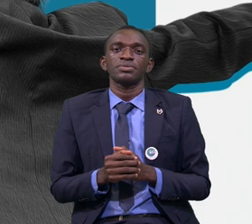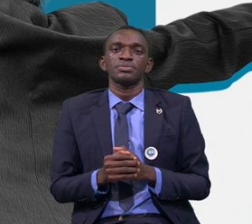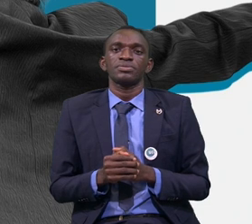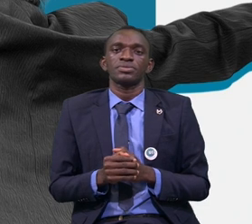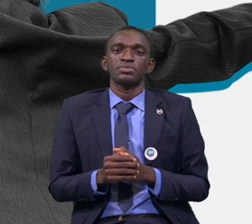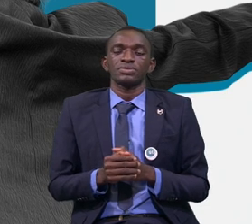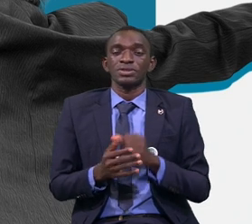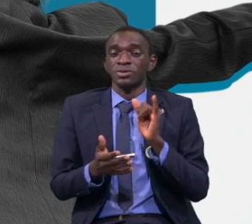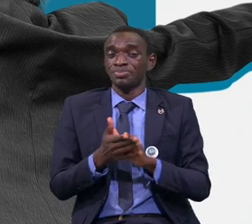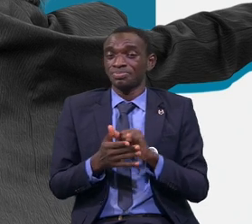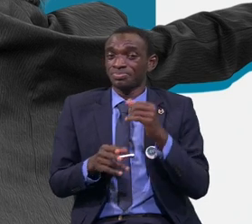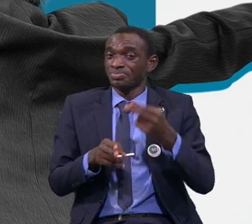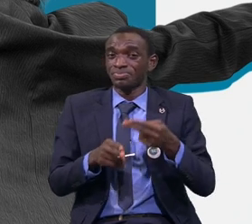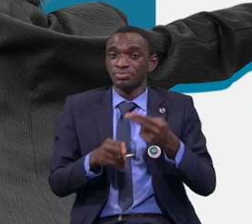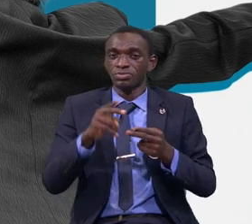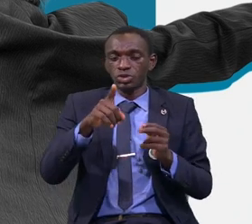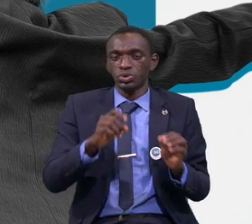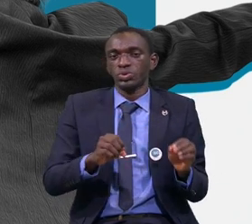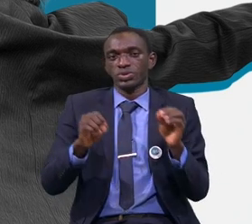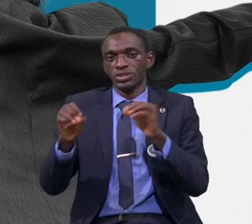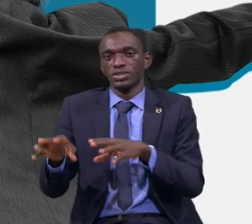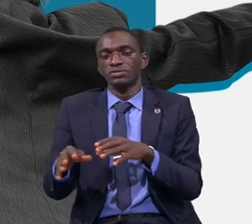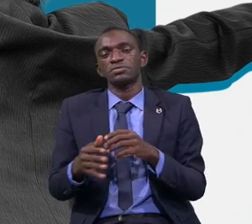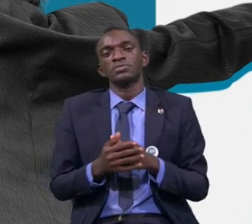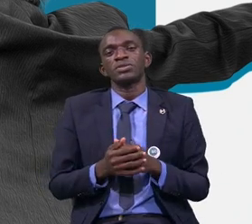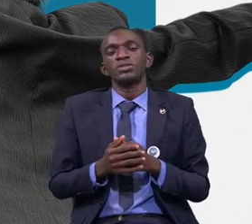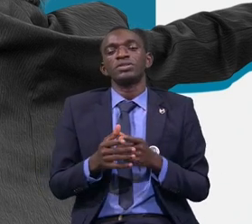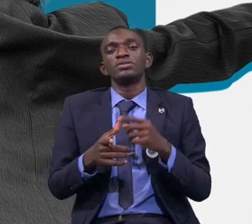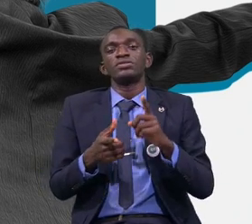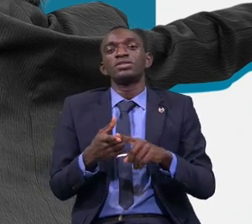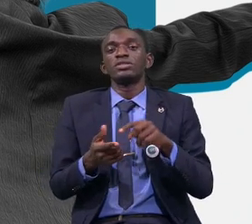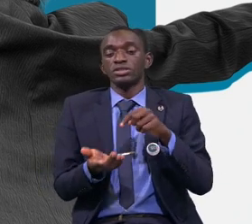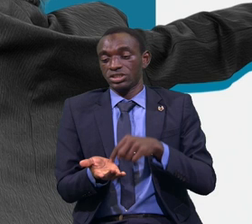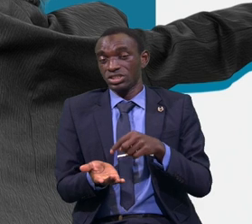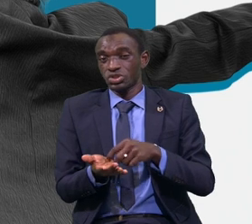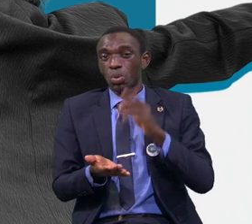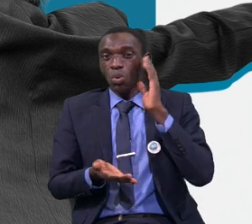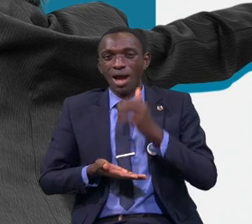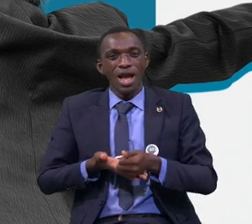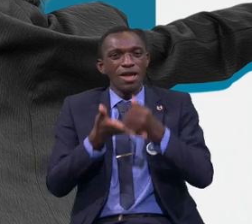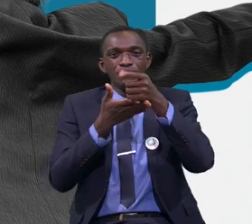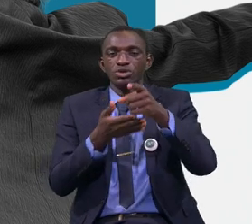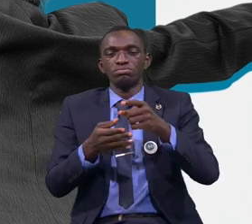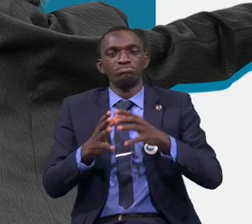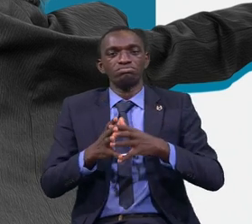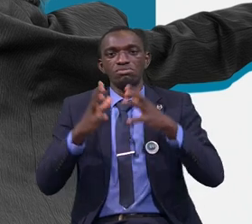That is the name you will give. And this is going to help you abundantly.